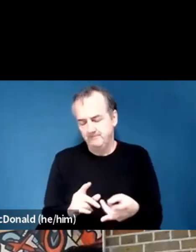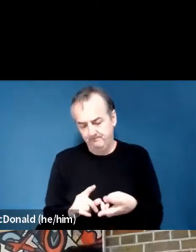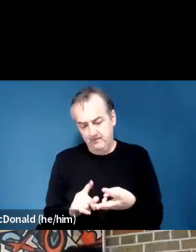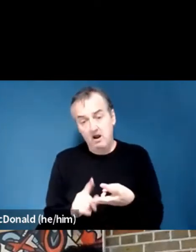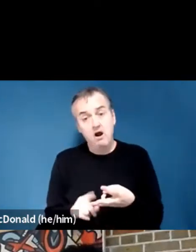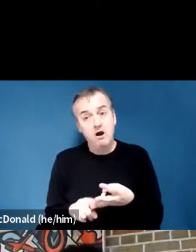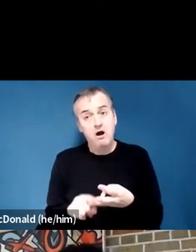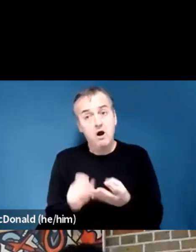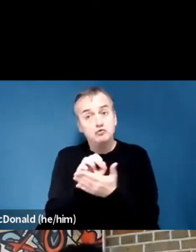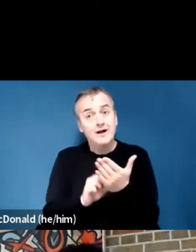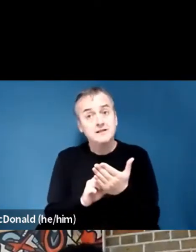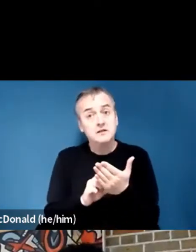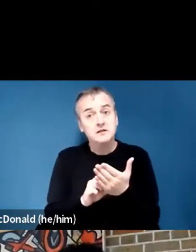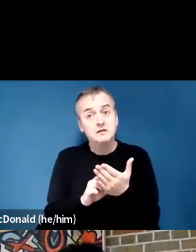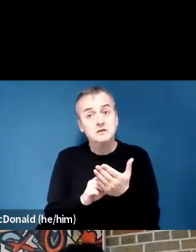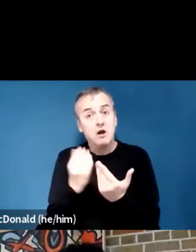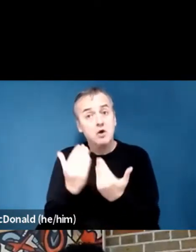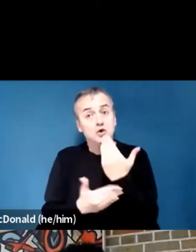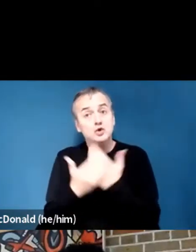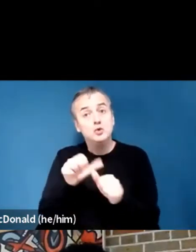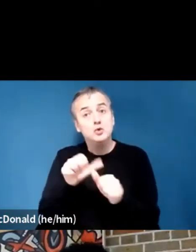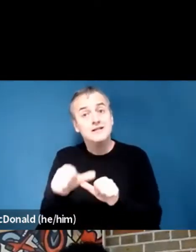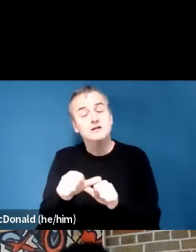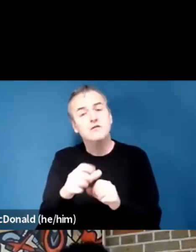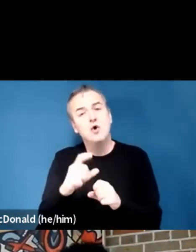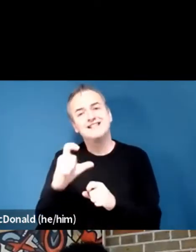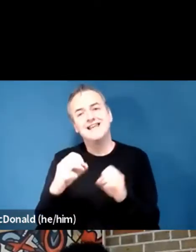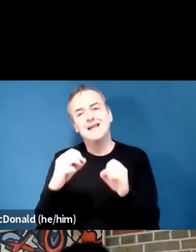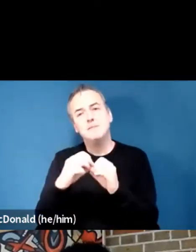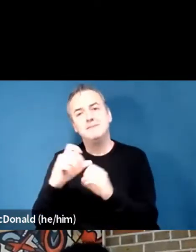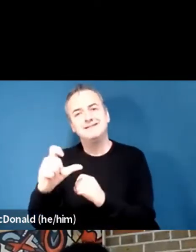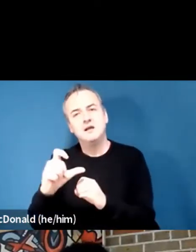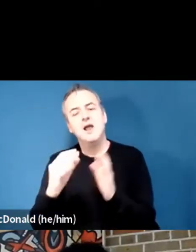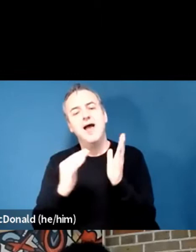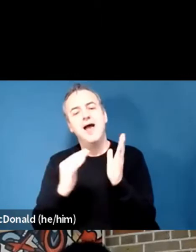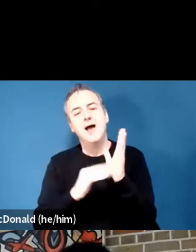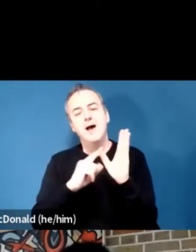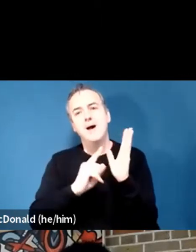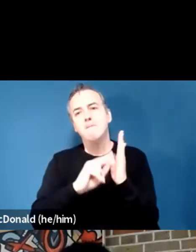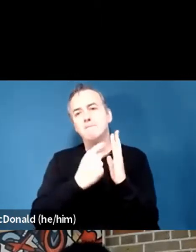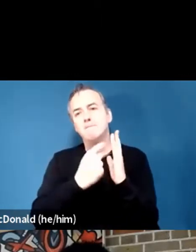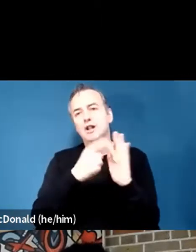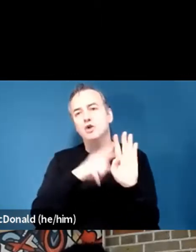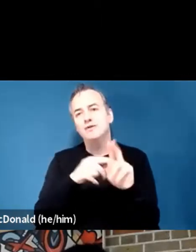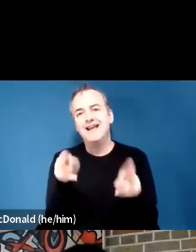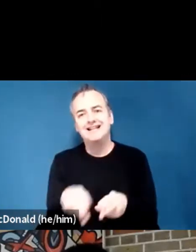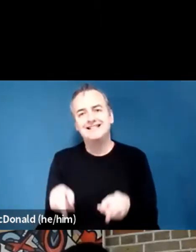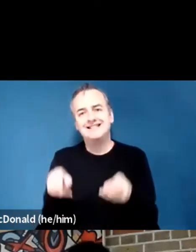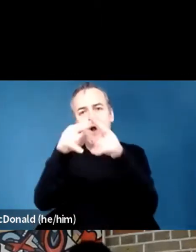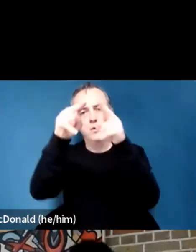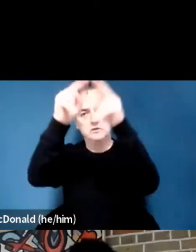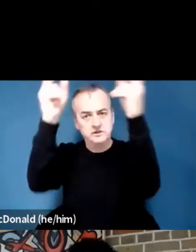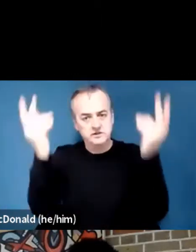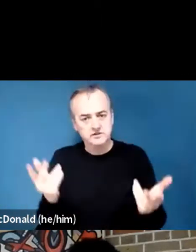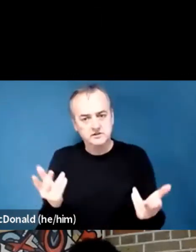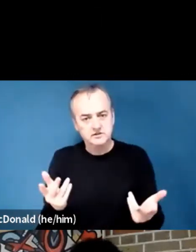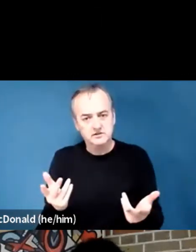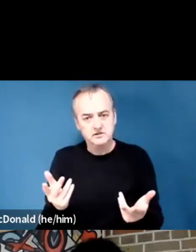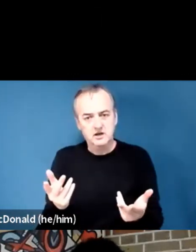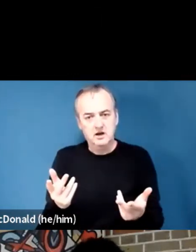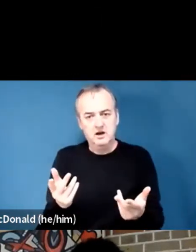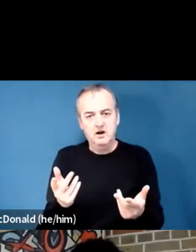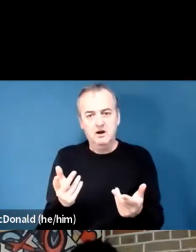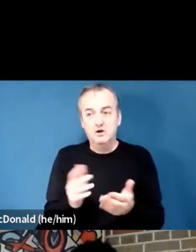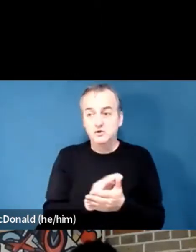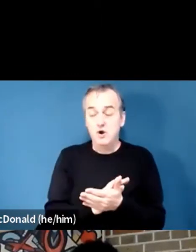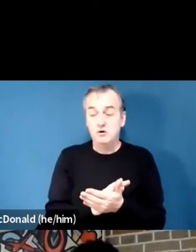I'm writing on the new series of Mallory Towers for CBBC, which I'm really excited about because I love Mallory Towers. Amazing, thank you. I am also